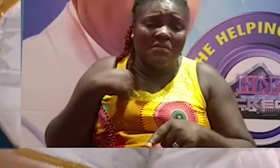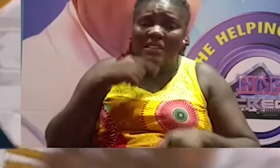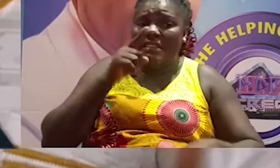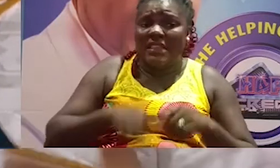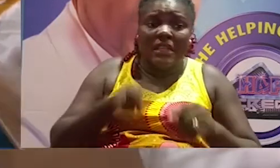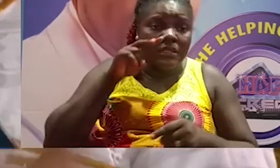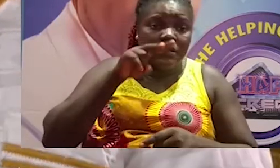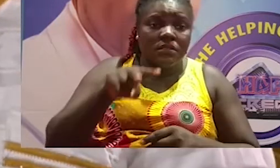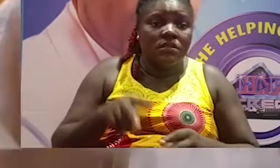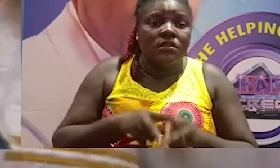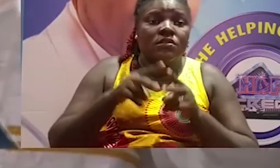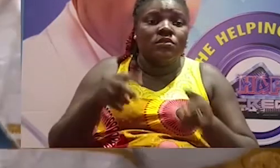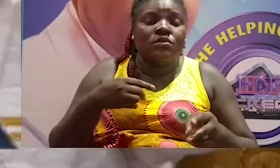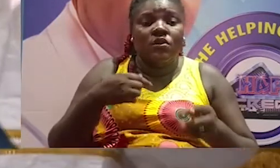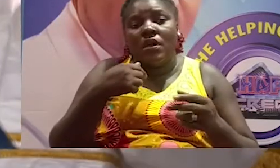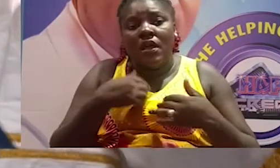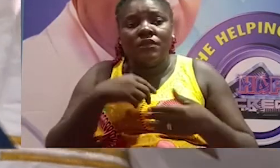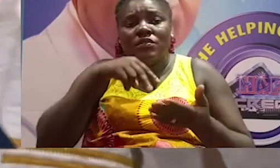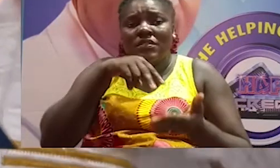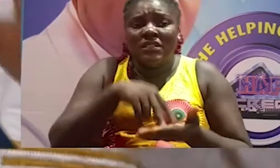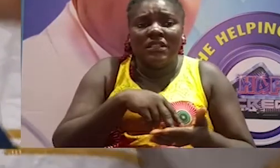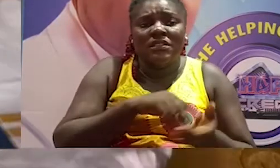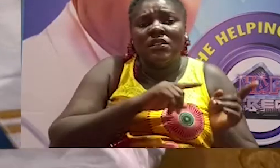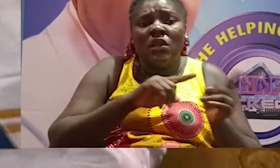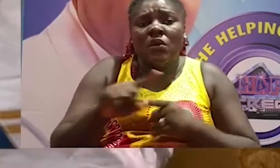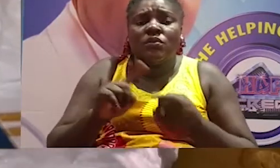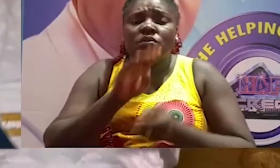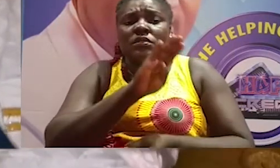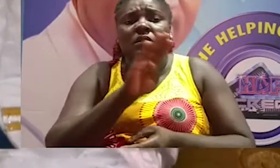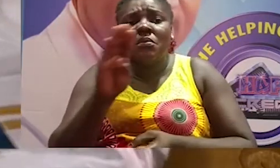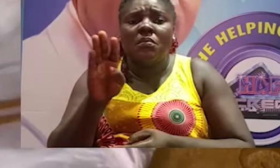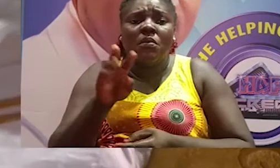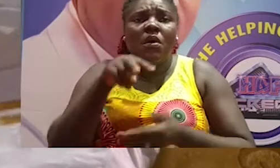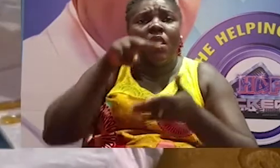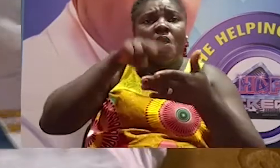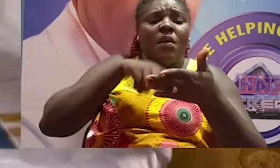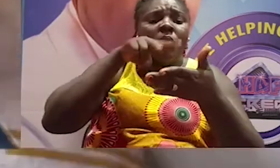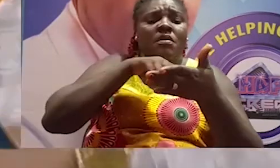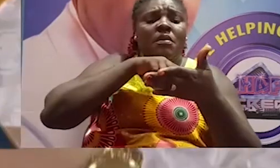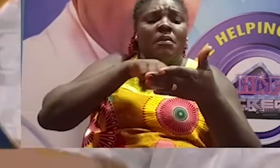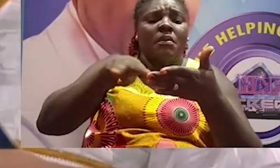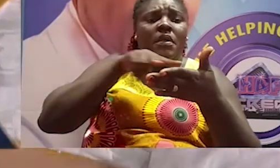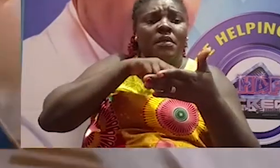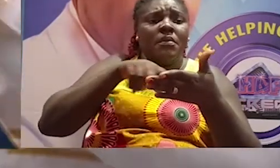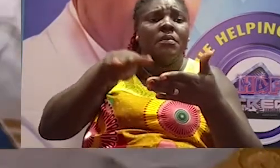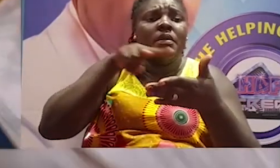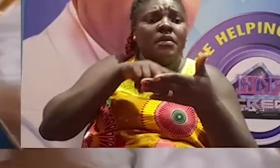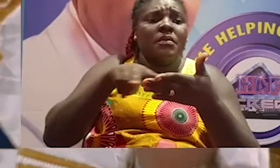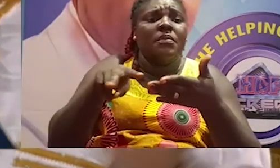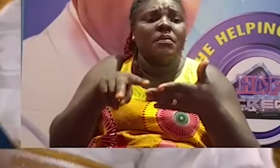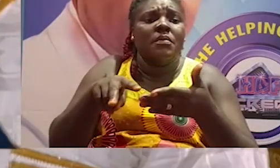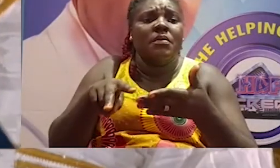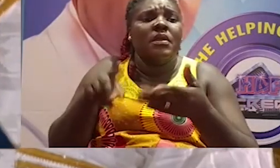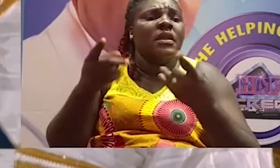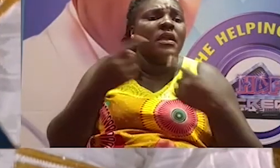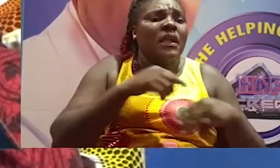So sometimes I have to stand up and go to the board. I have to read the whole line, come back to my seat, and I